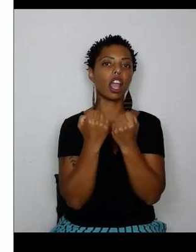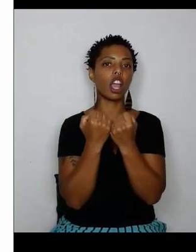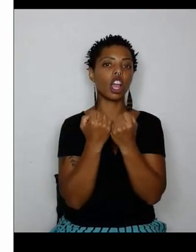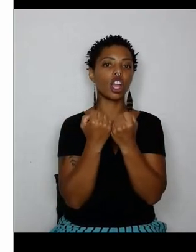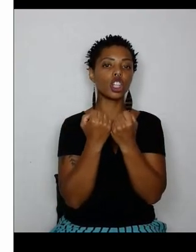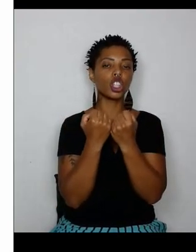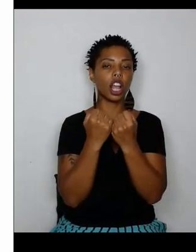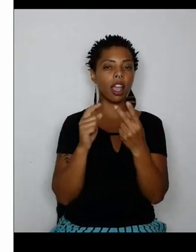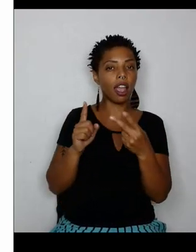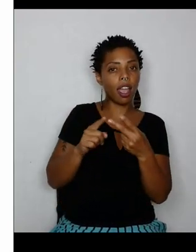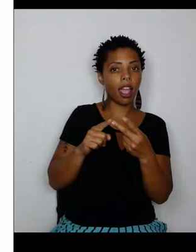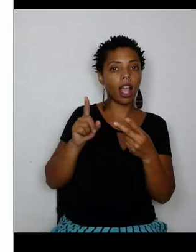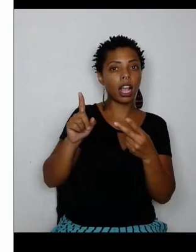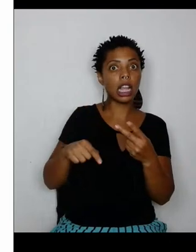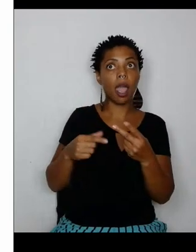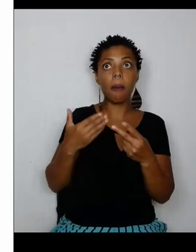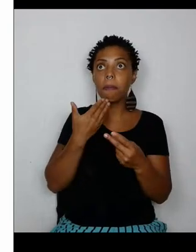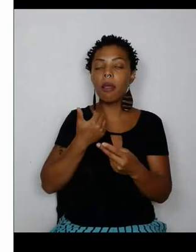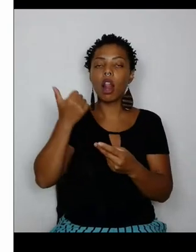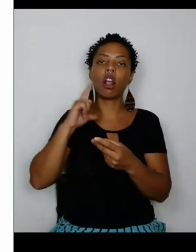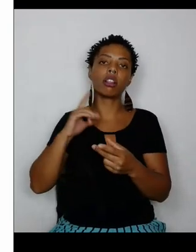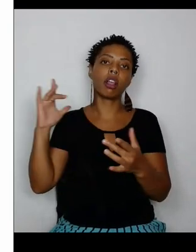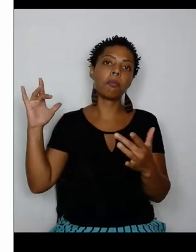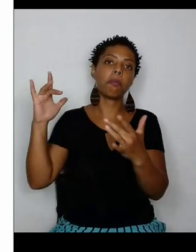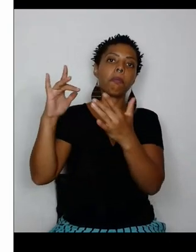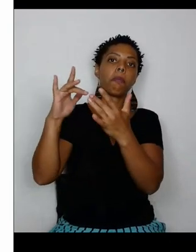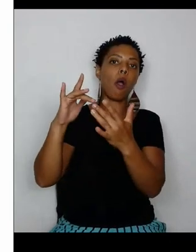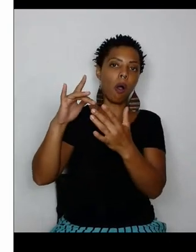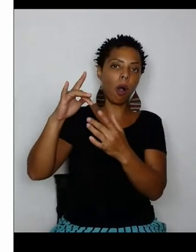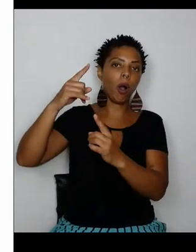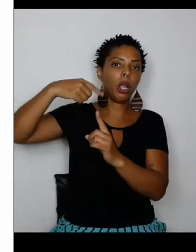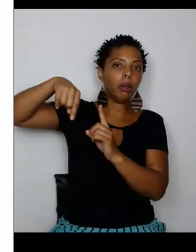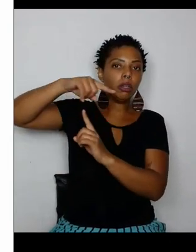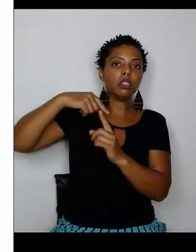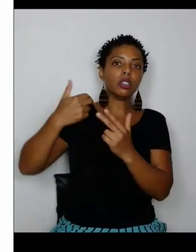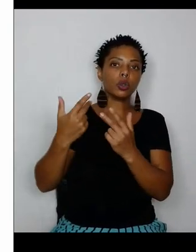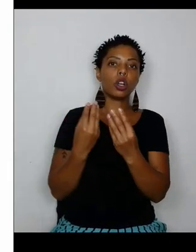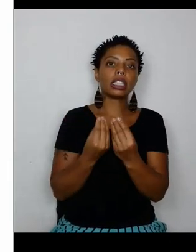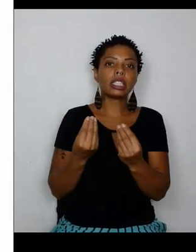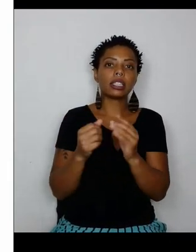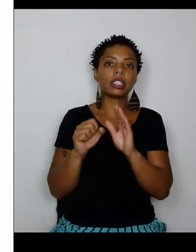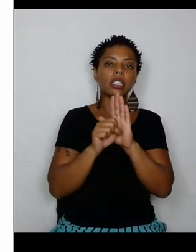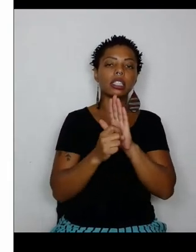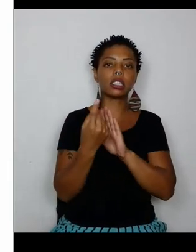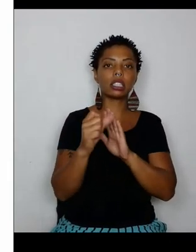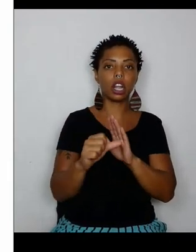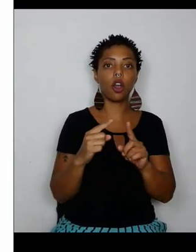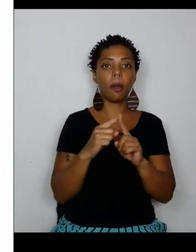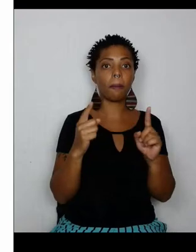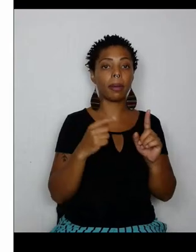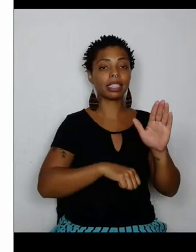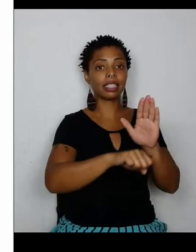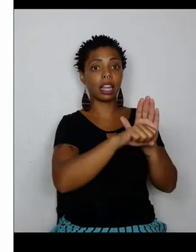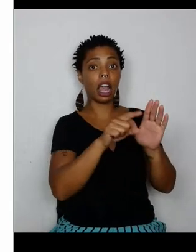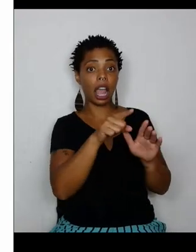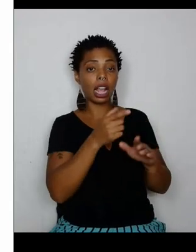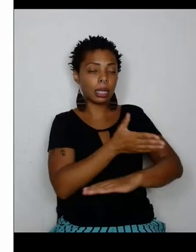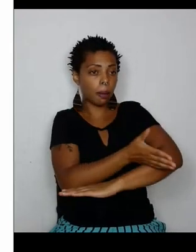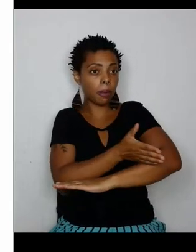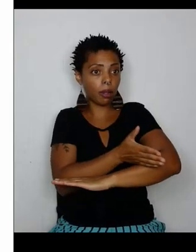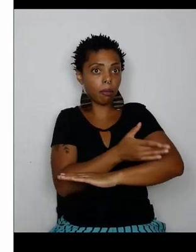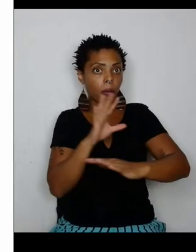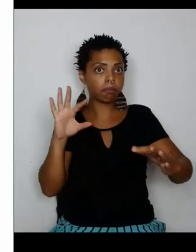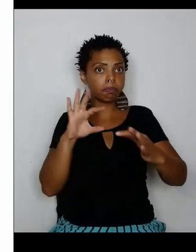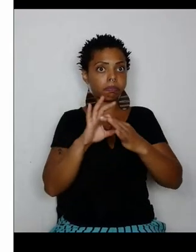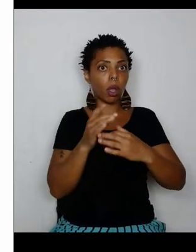by the symbolists medievalism also became connected to primitivism by its anti-naturalist and colonialist aesthetic